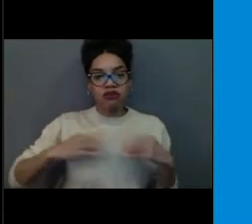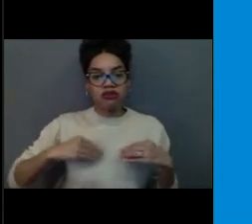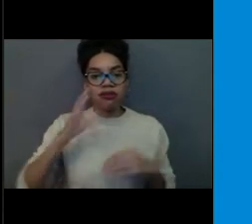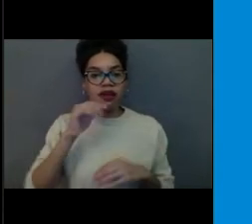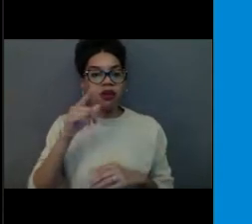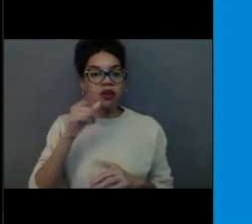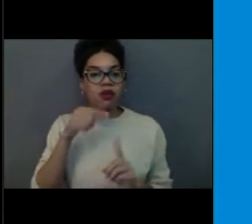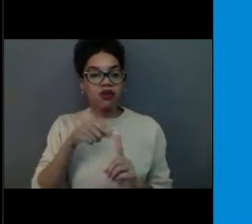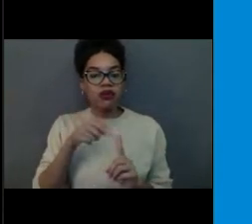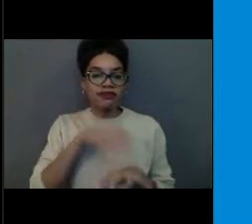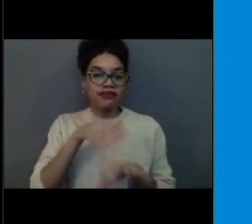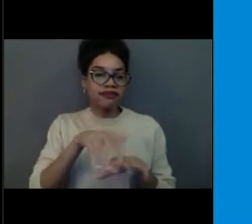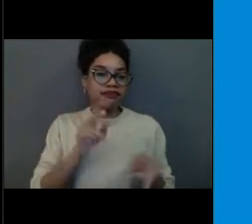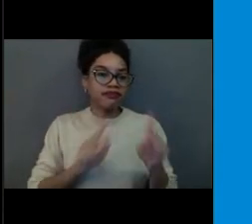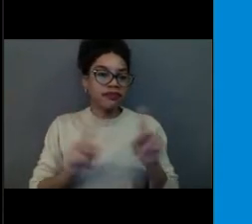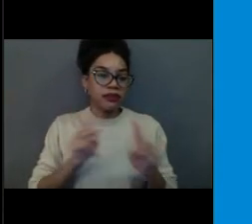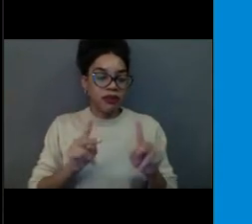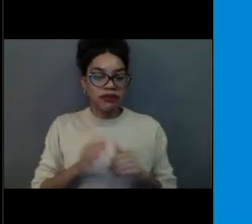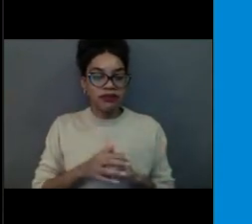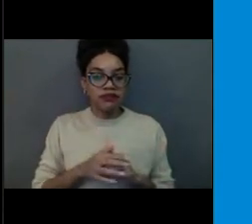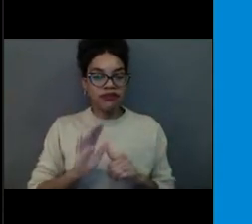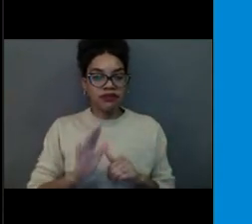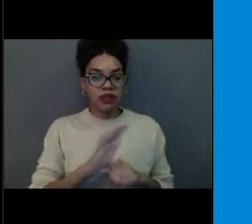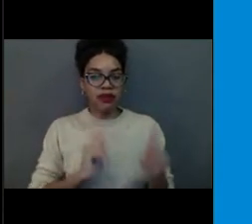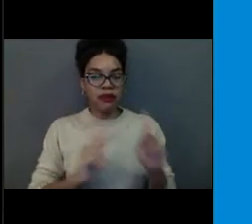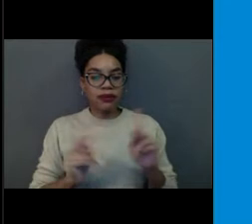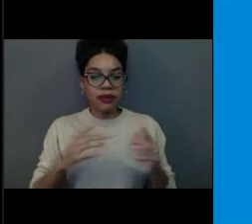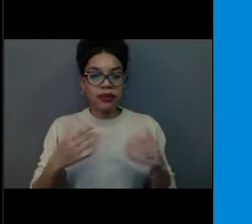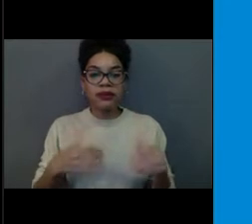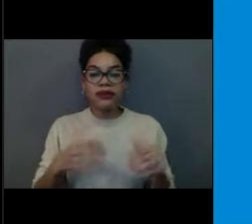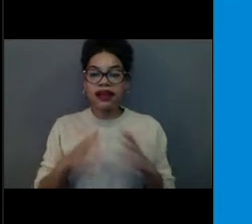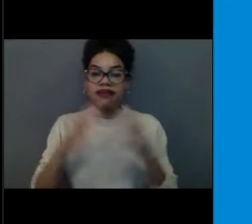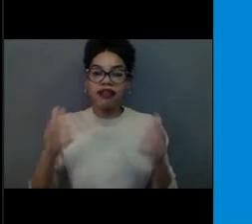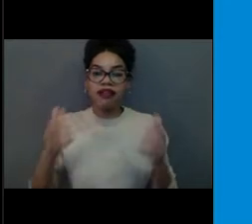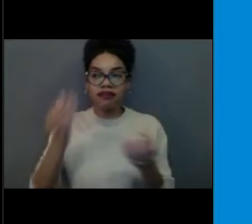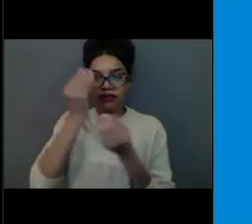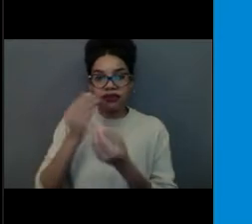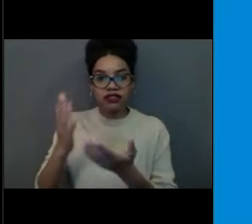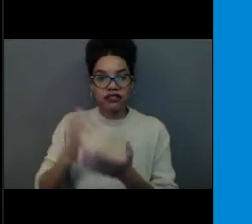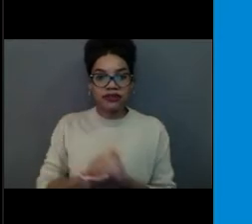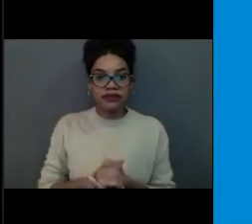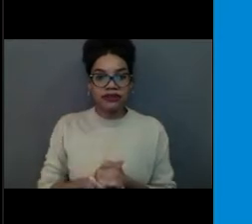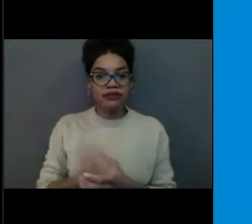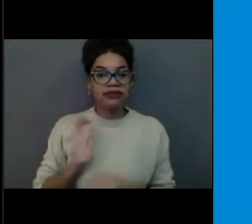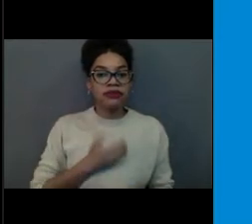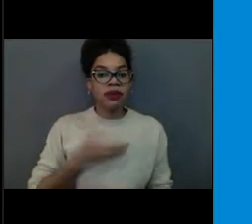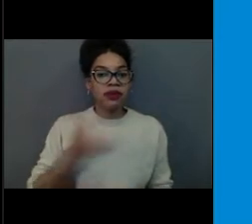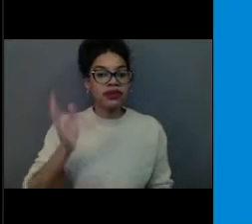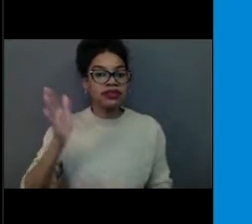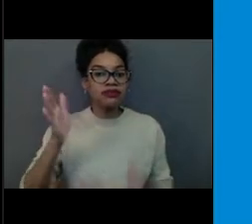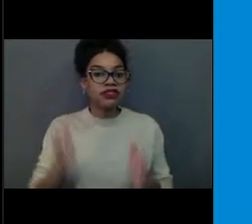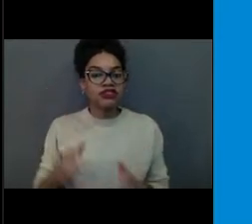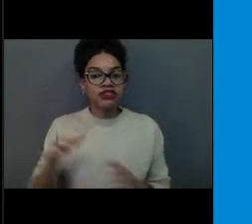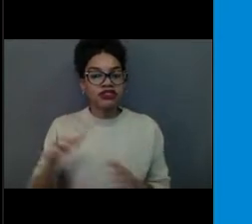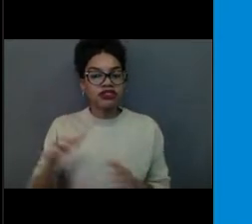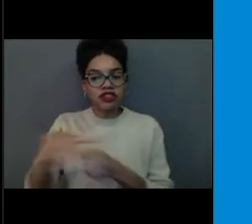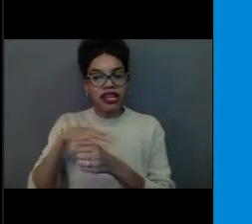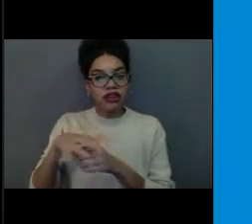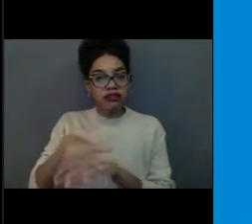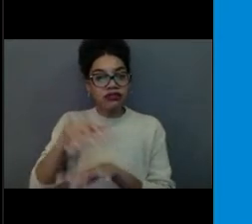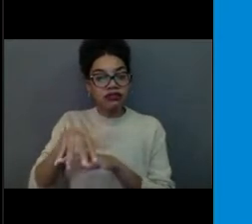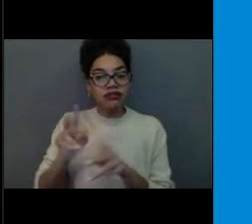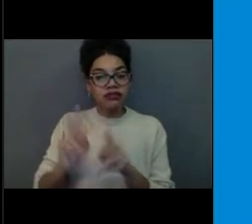to share with us. We acknowledge that our speakers today are coming to us from the lands of the Keech people, commonly referred to as the